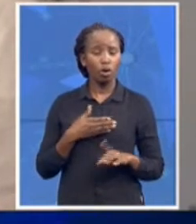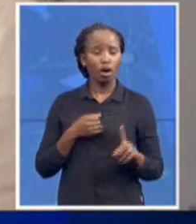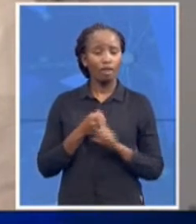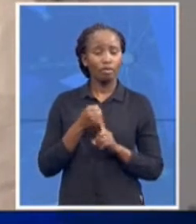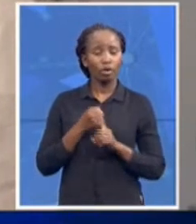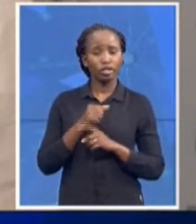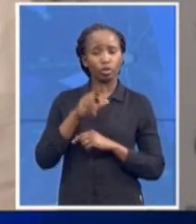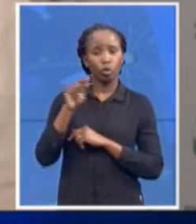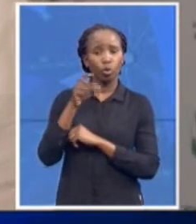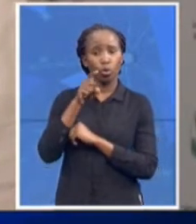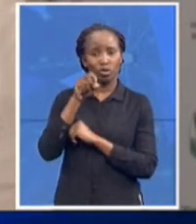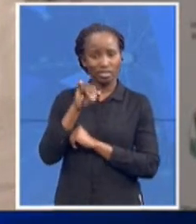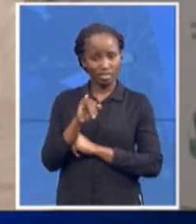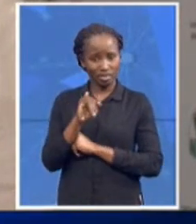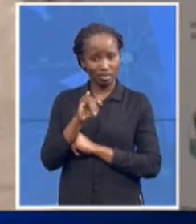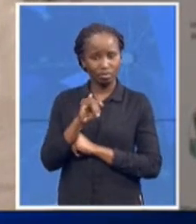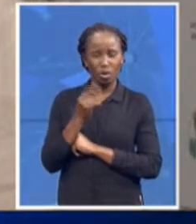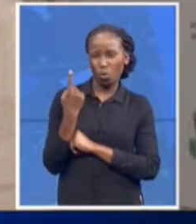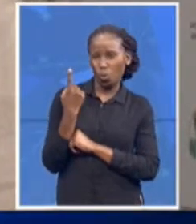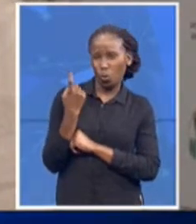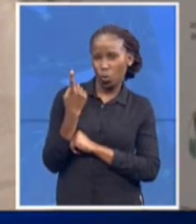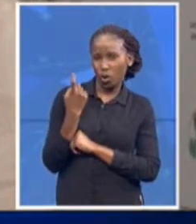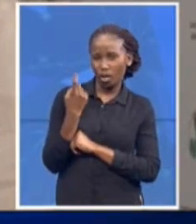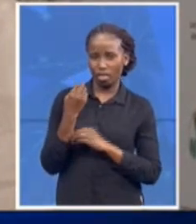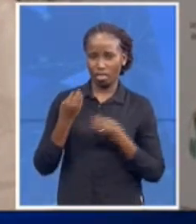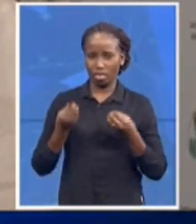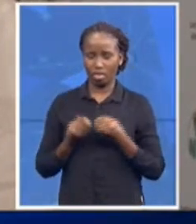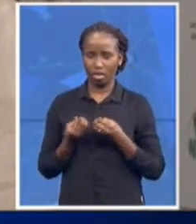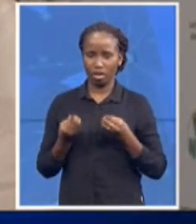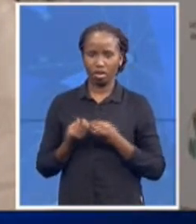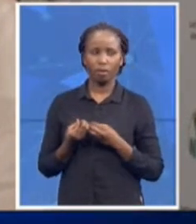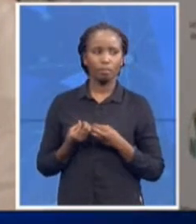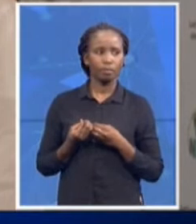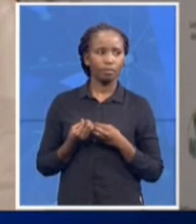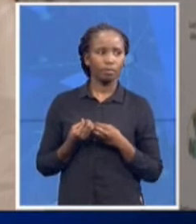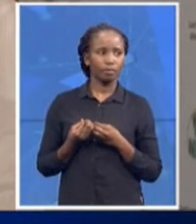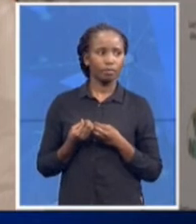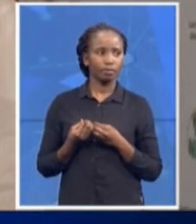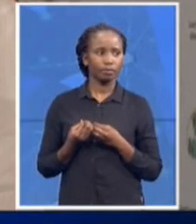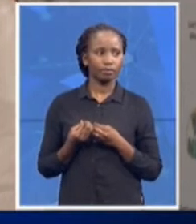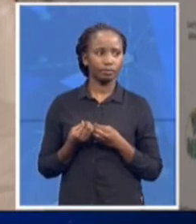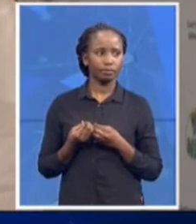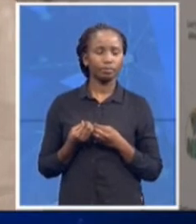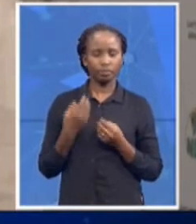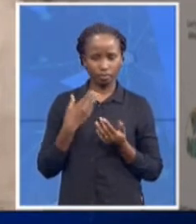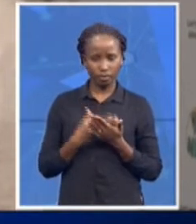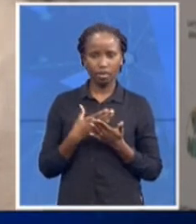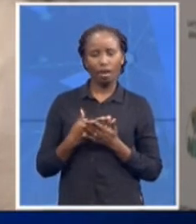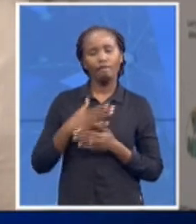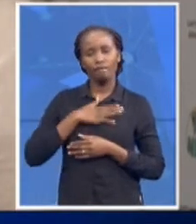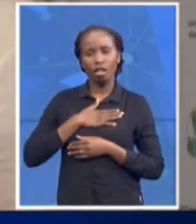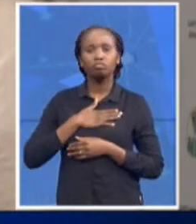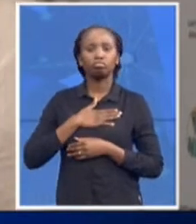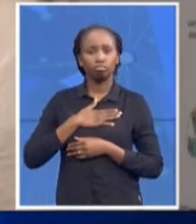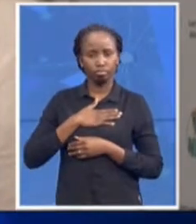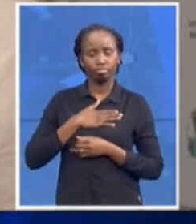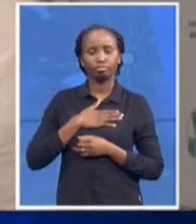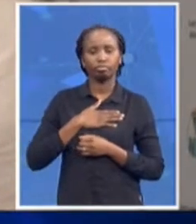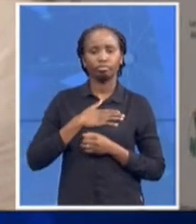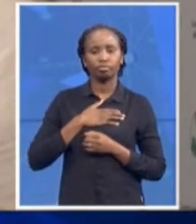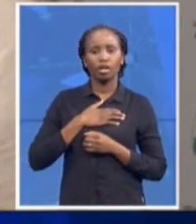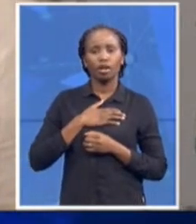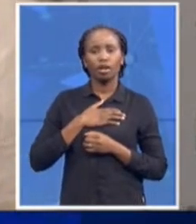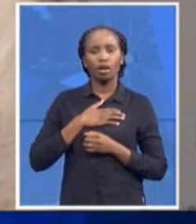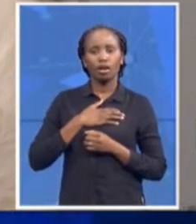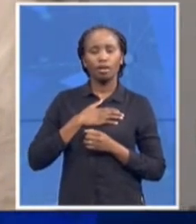we sympathize with artists in particular and the public generally, that the 12 weeks